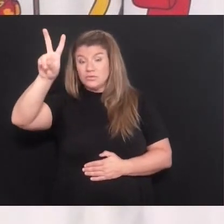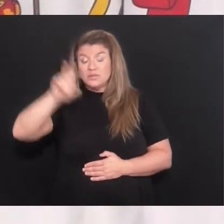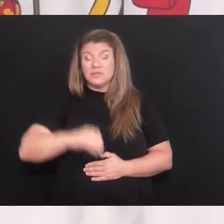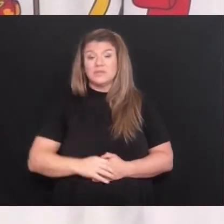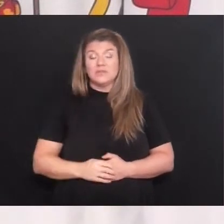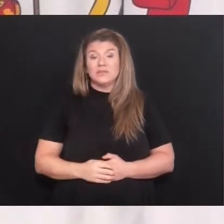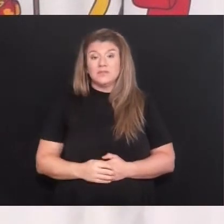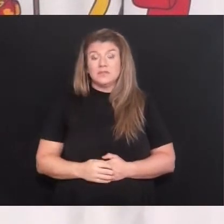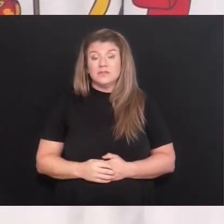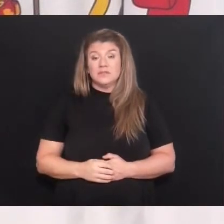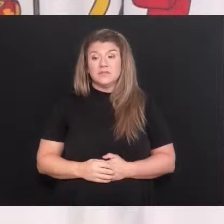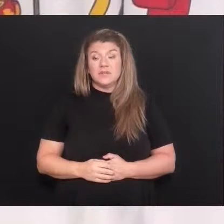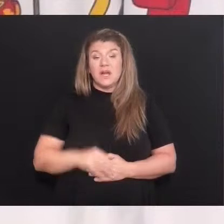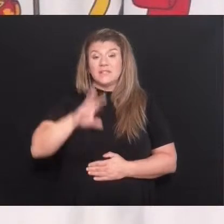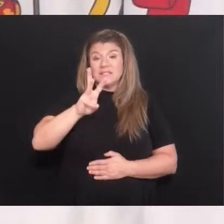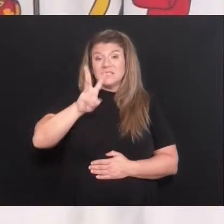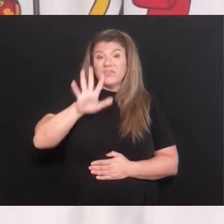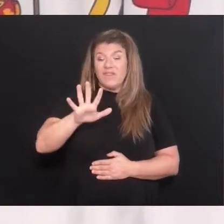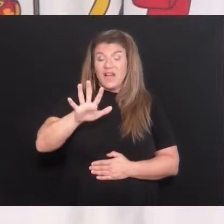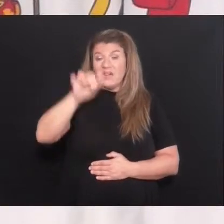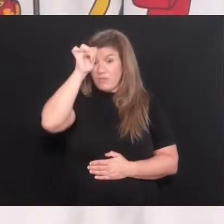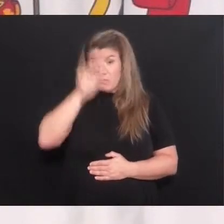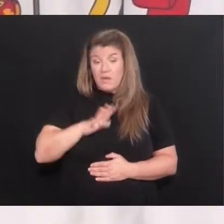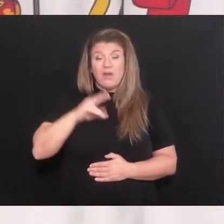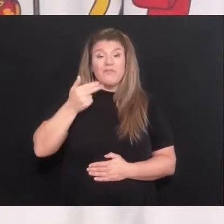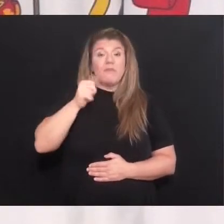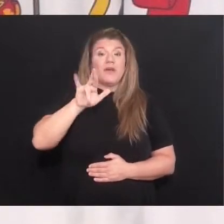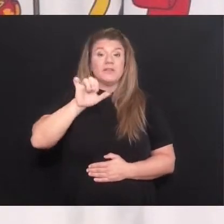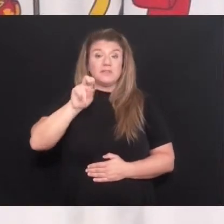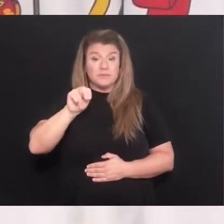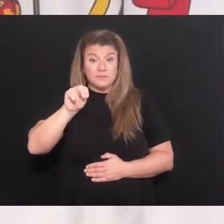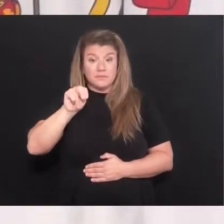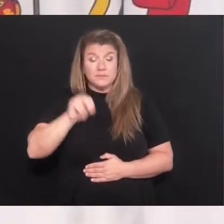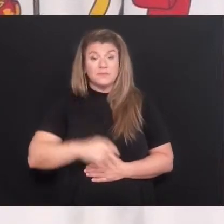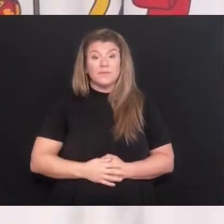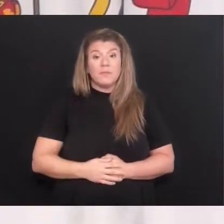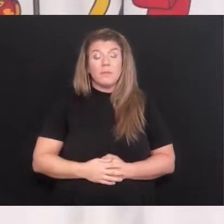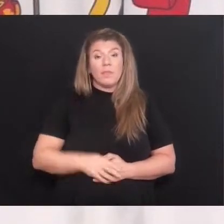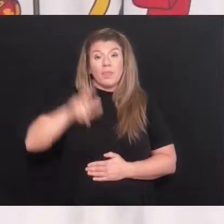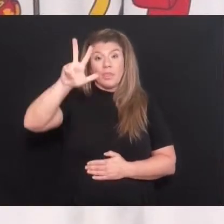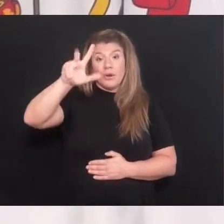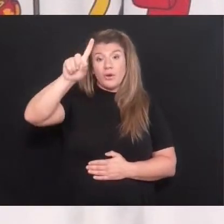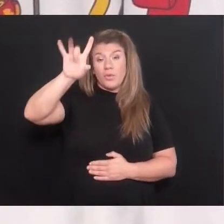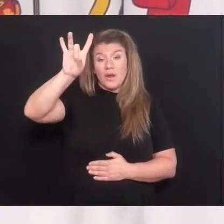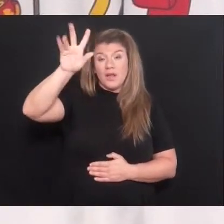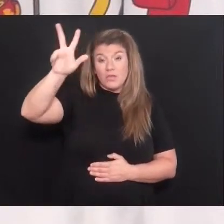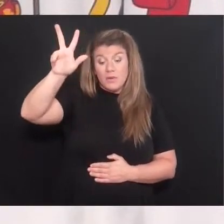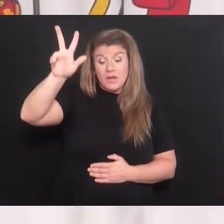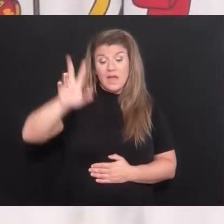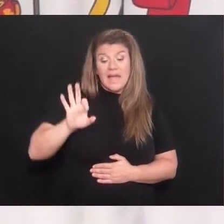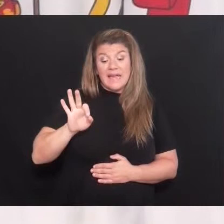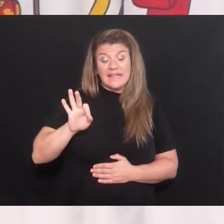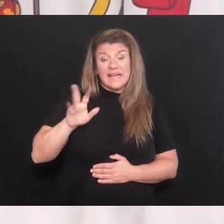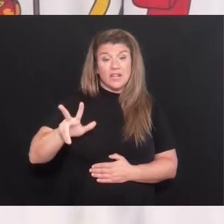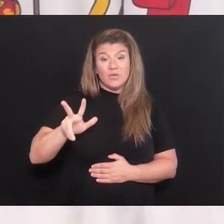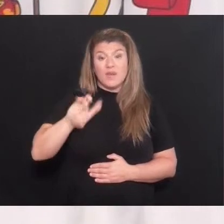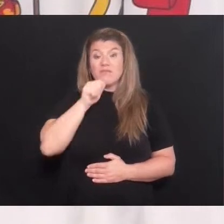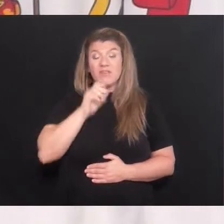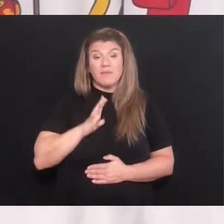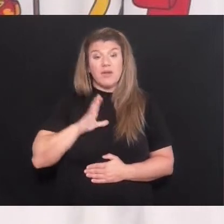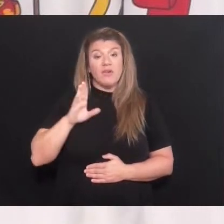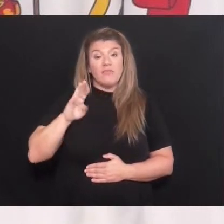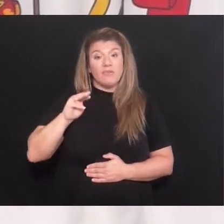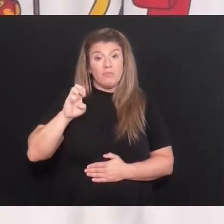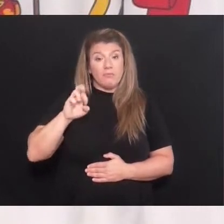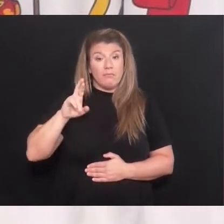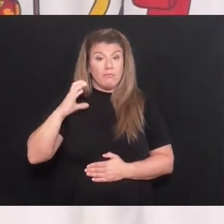death is a 65-year-old male from Harrison County. The 3,183rd death is a 93-year-old female from